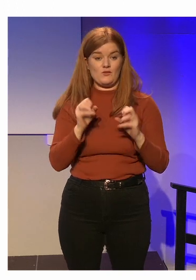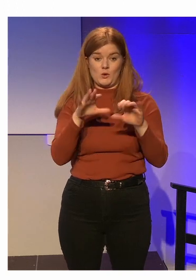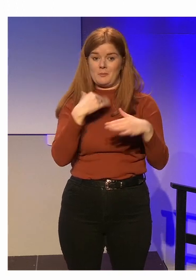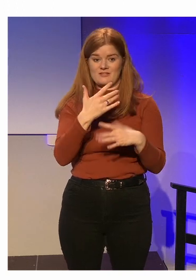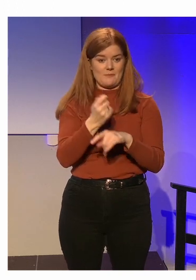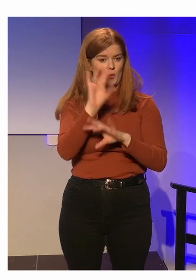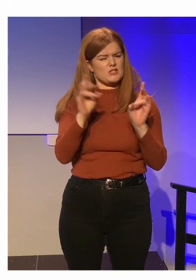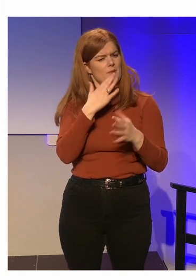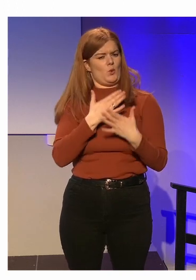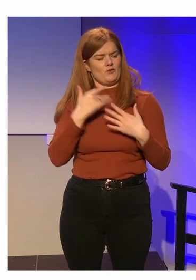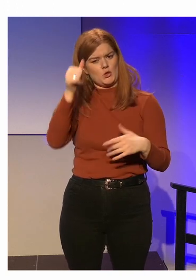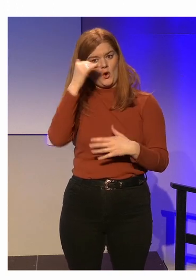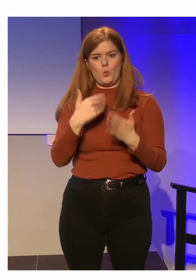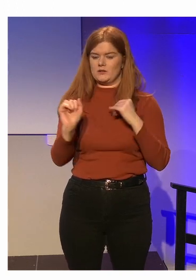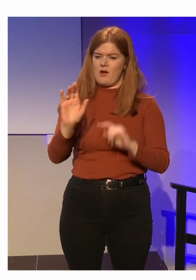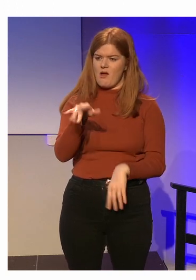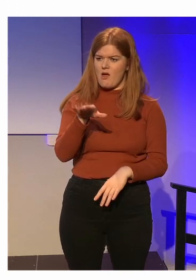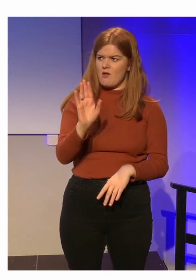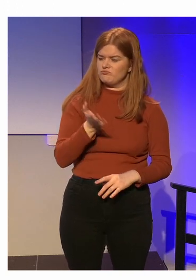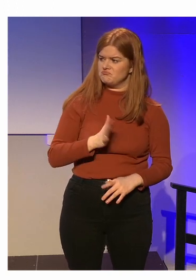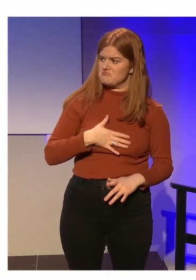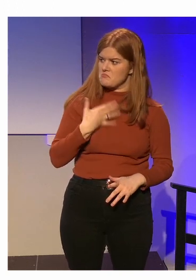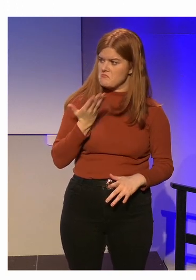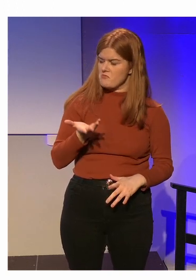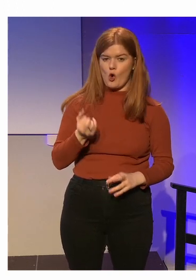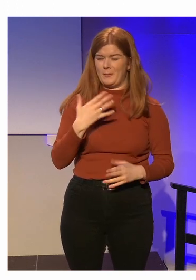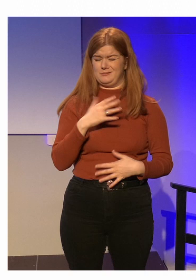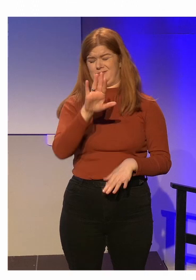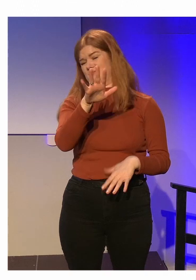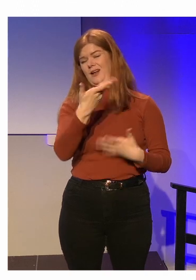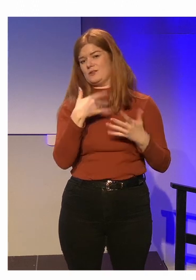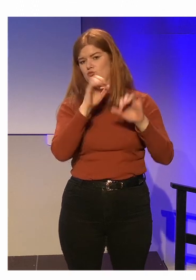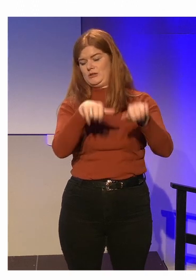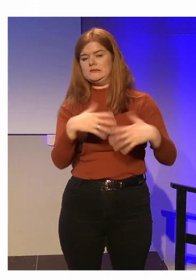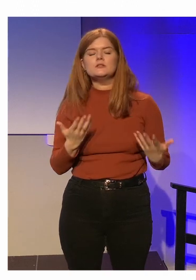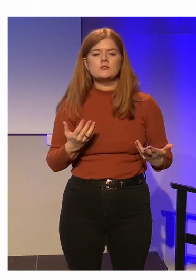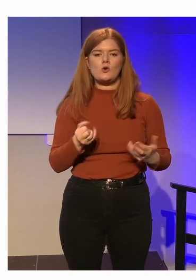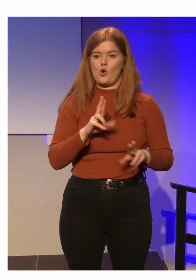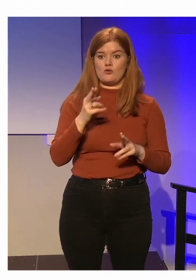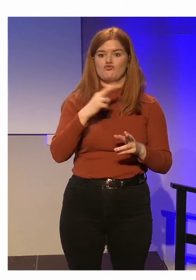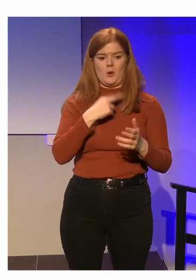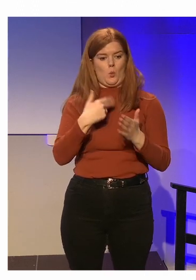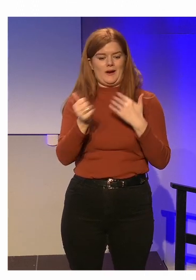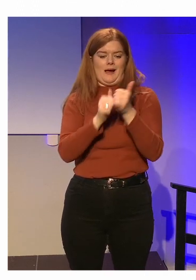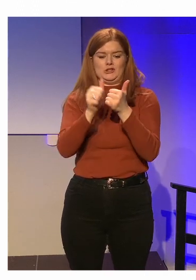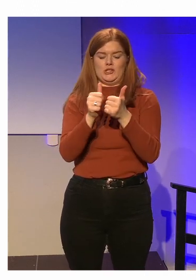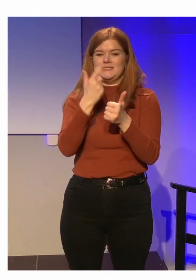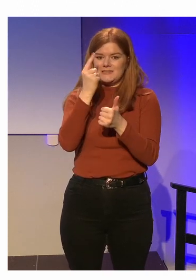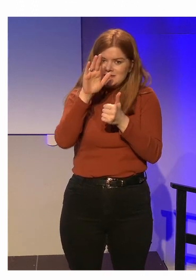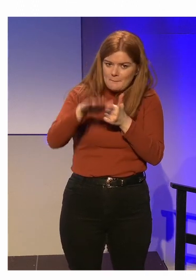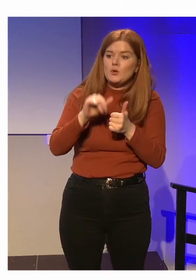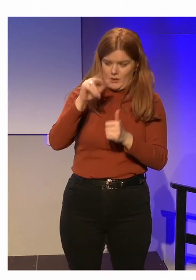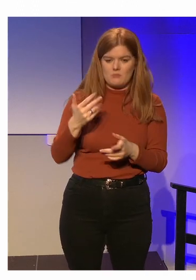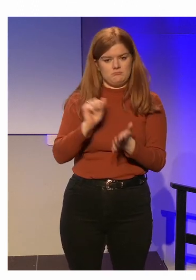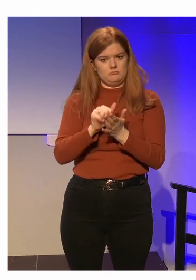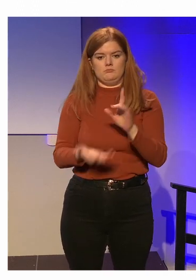time for that. But I'd really love to know what surprised you or what you disagree with. What is an action that you can take? What